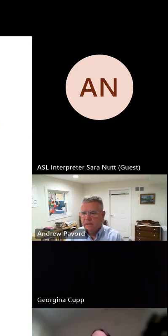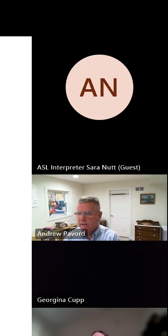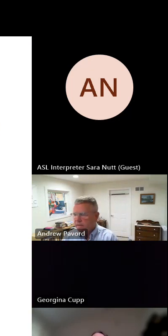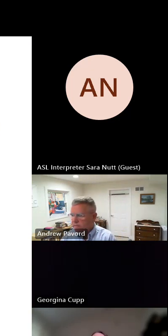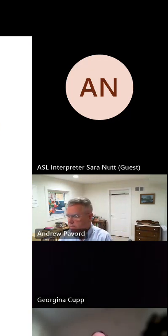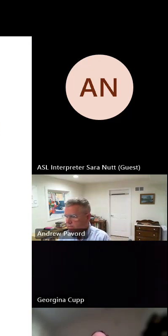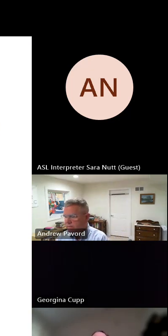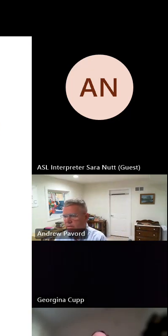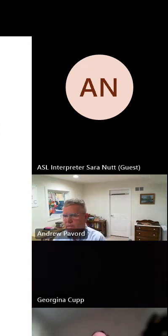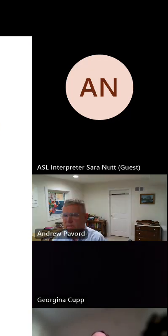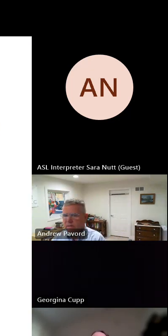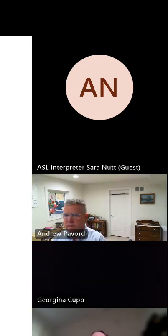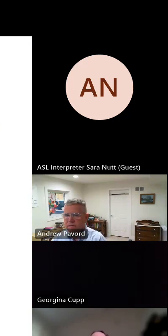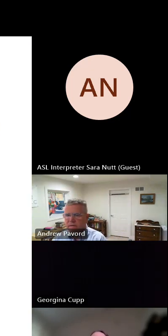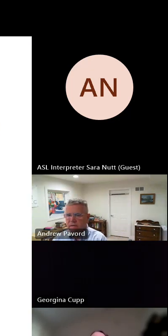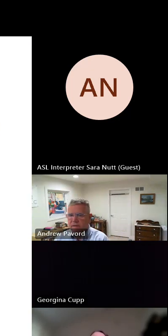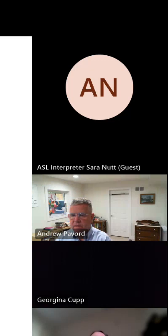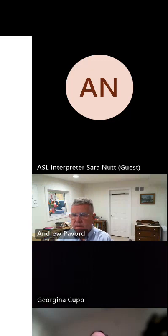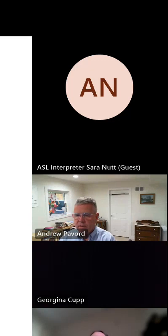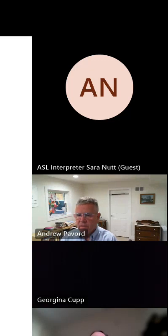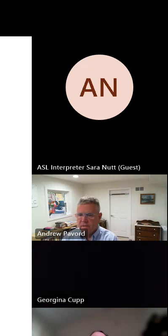So I am